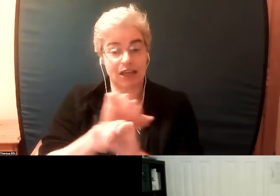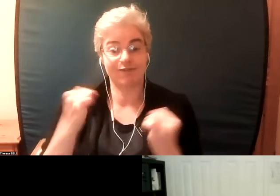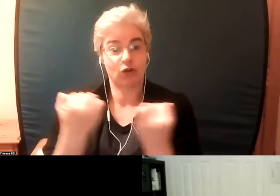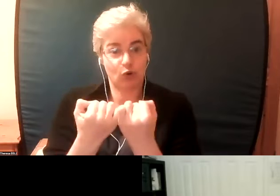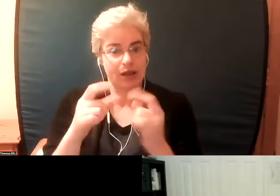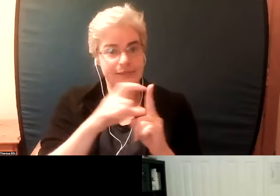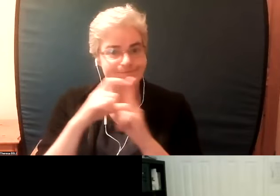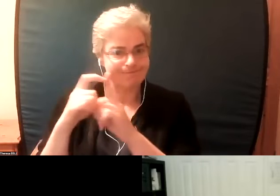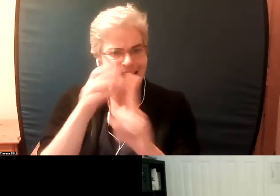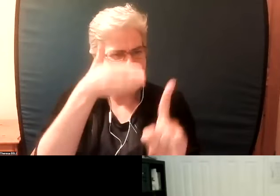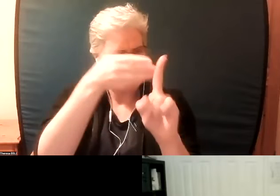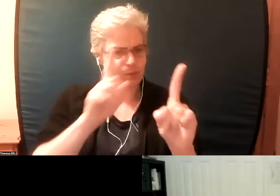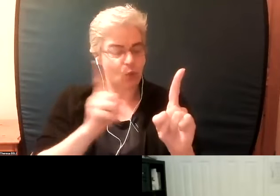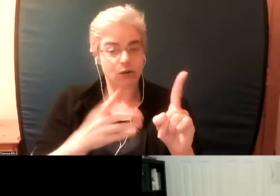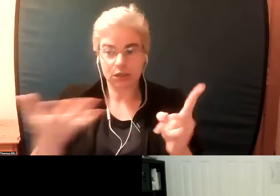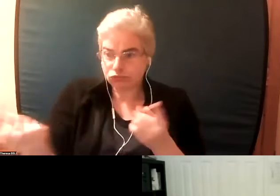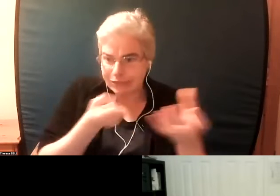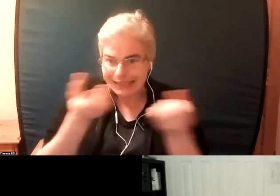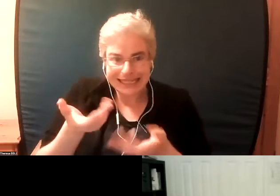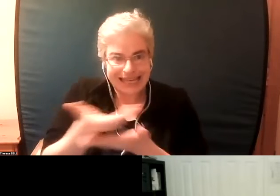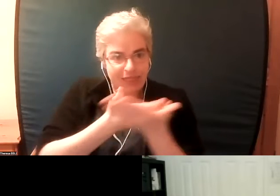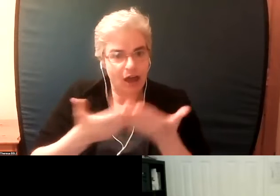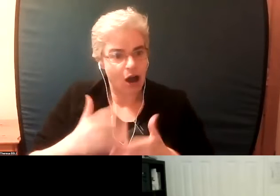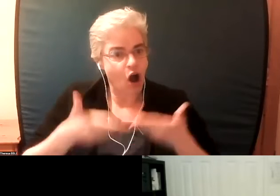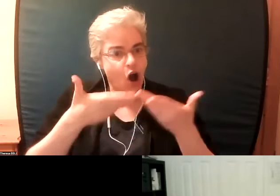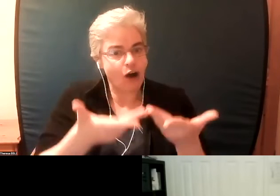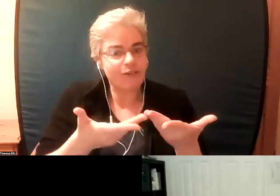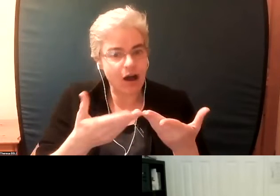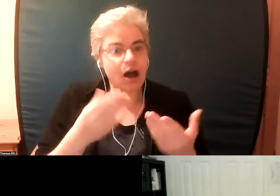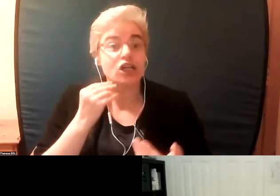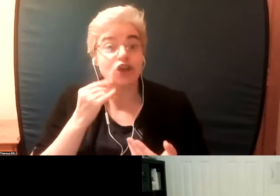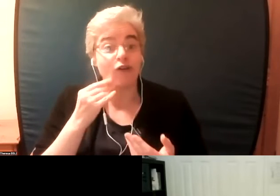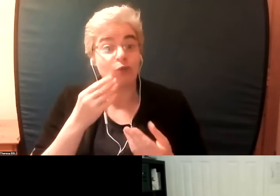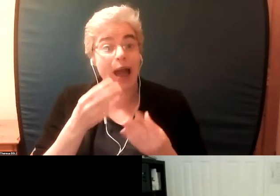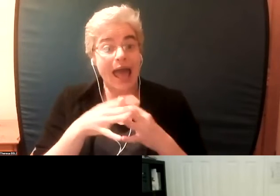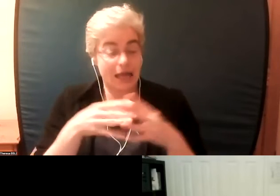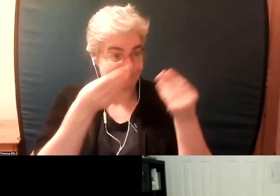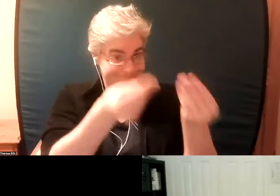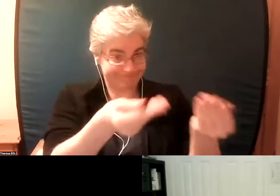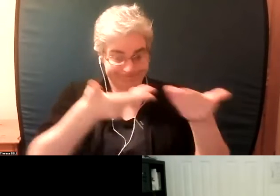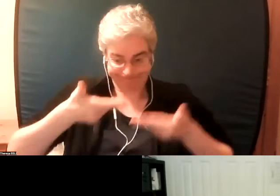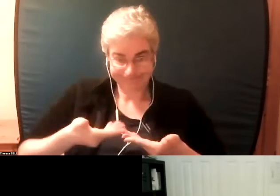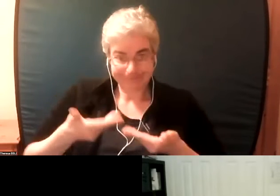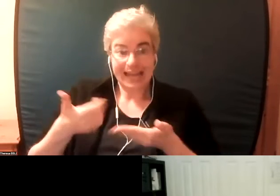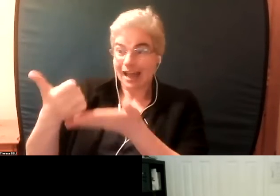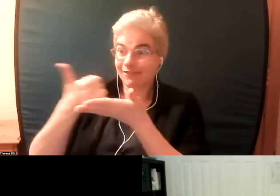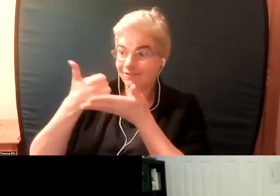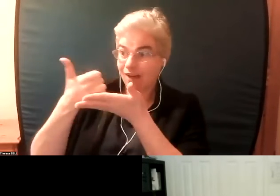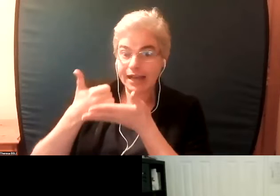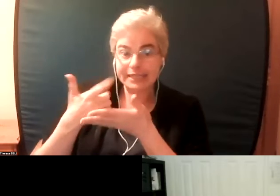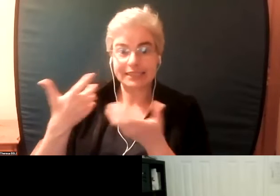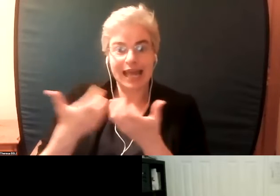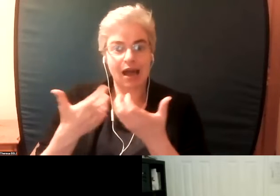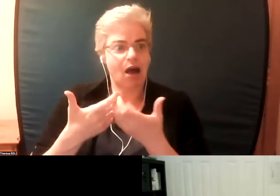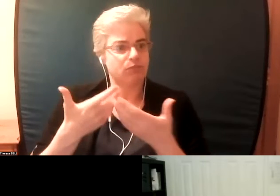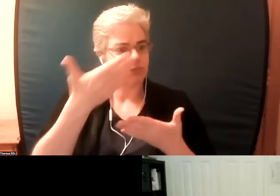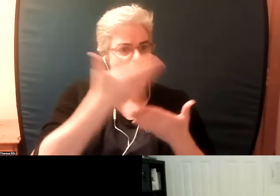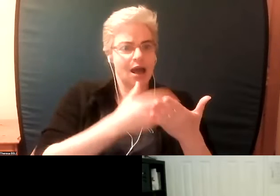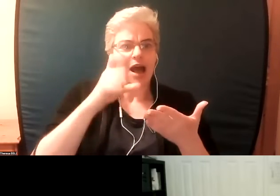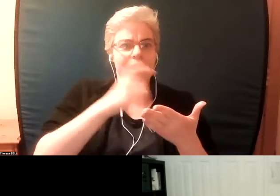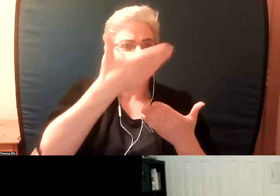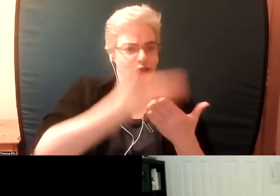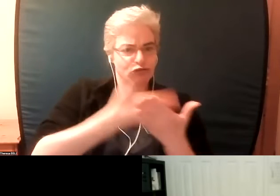to bring us together so they could offer us software, and they could offer us advice on putting coloured screens over our